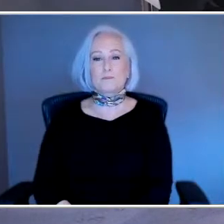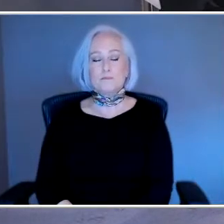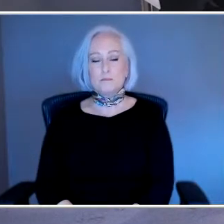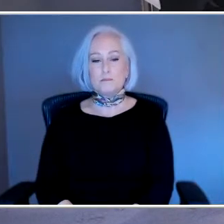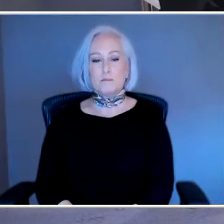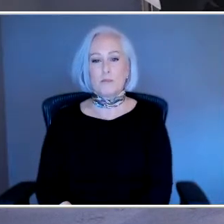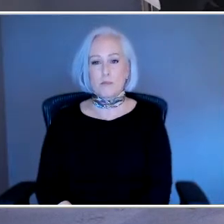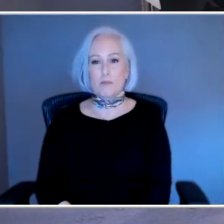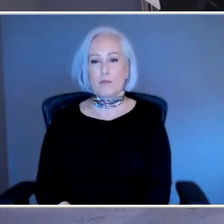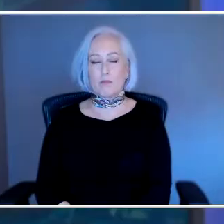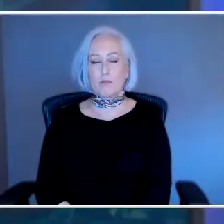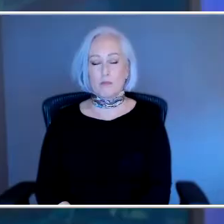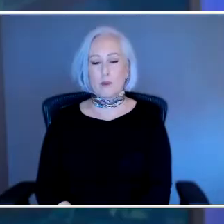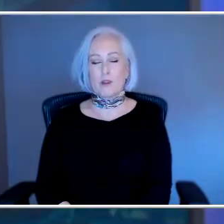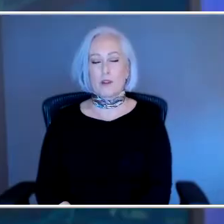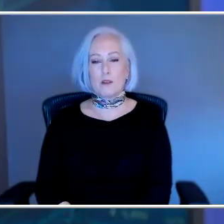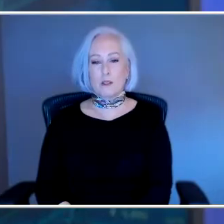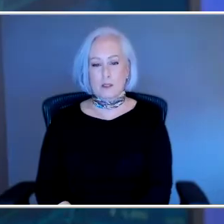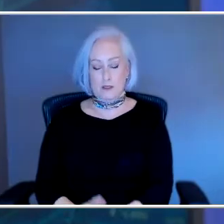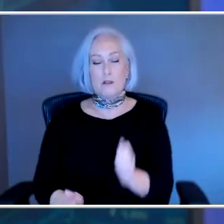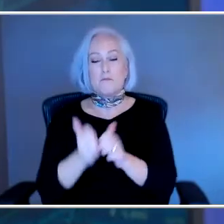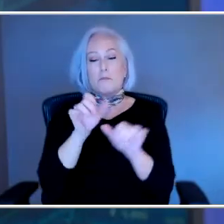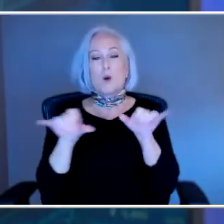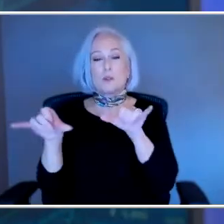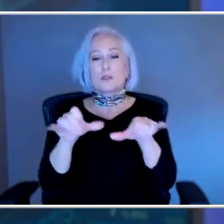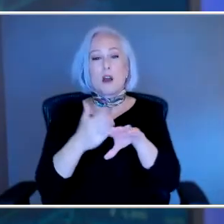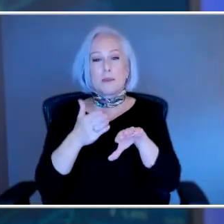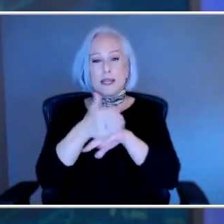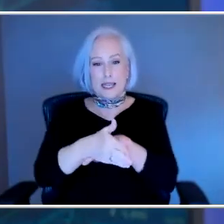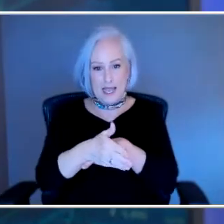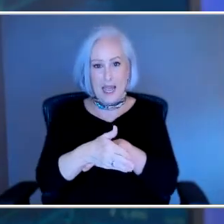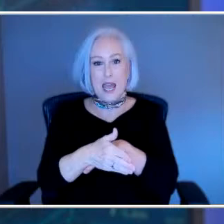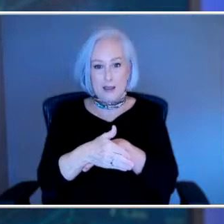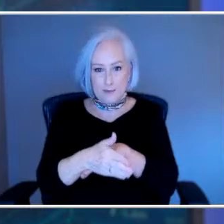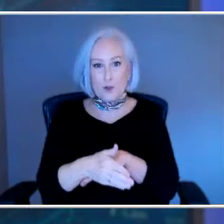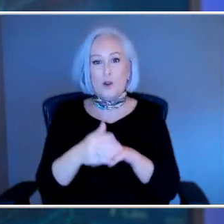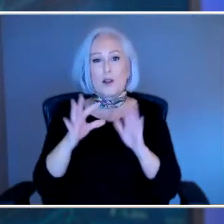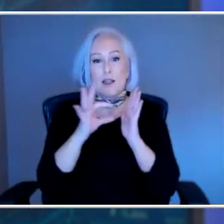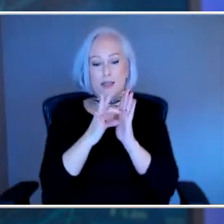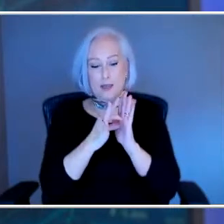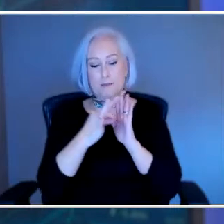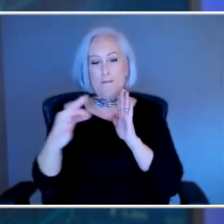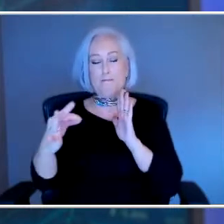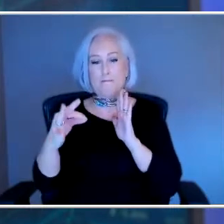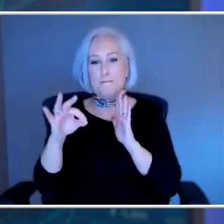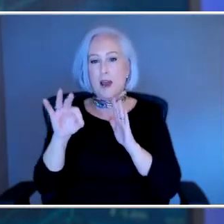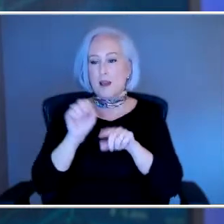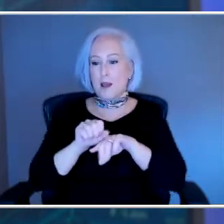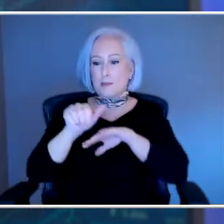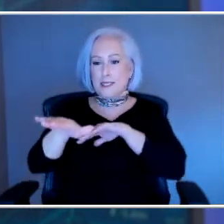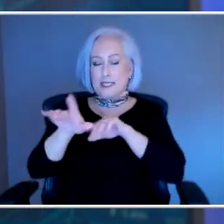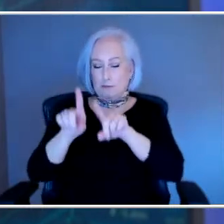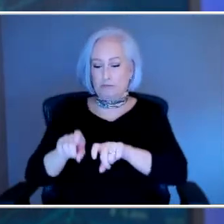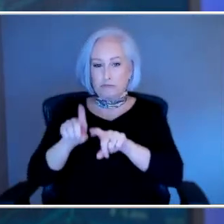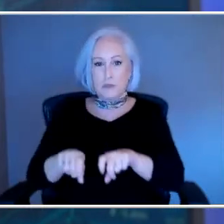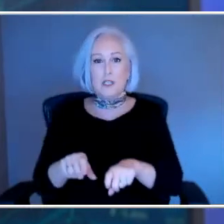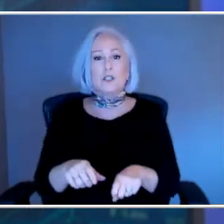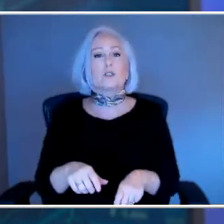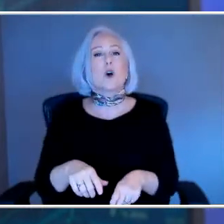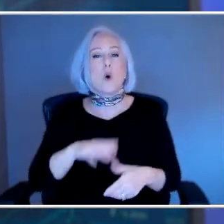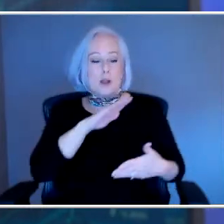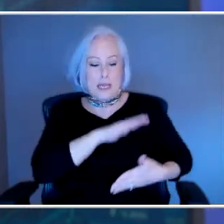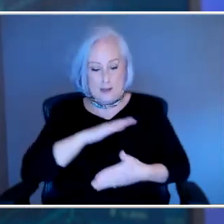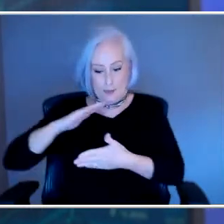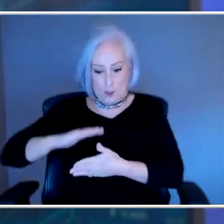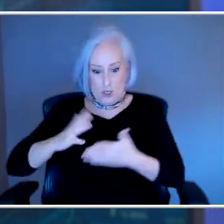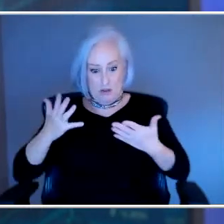get it? Most commonly after the percutaneous biopsy. So they go to breast imaging, where the abnormality has been seen on a